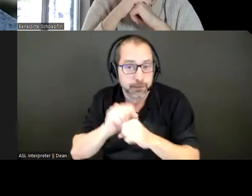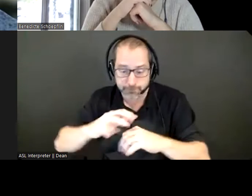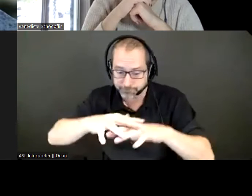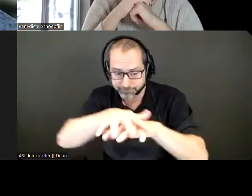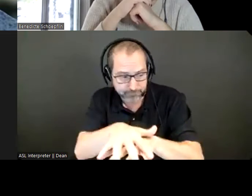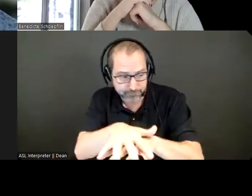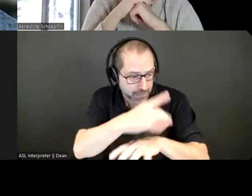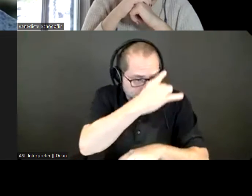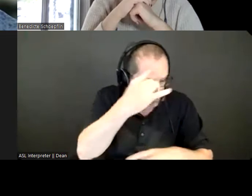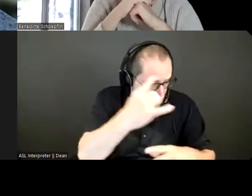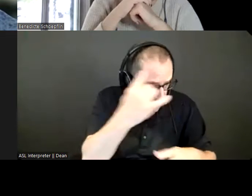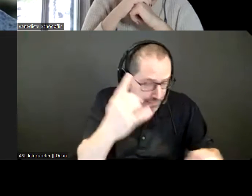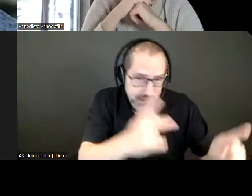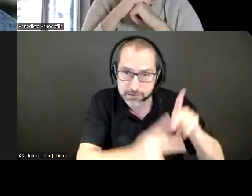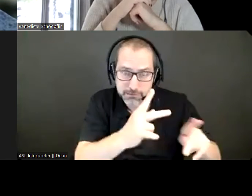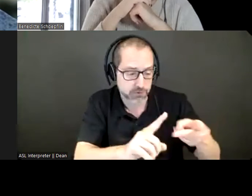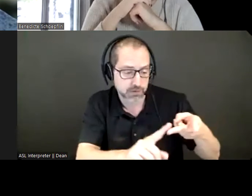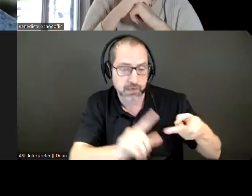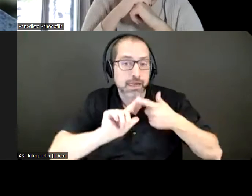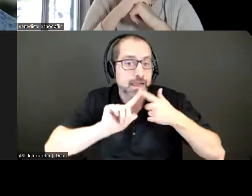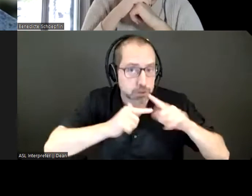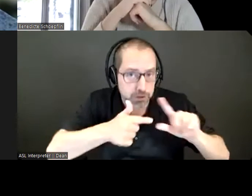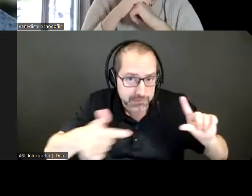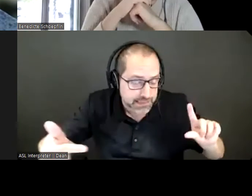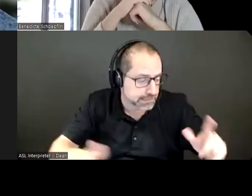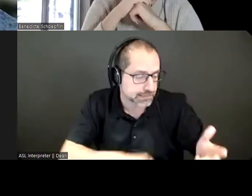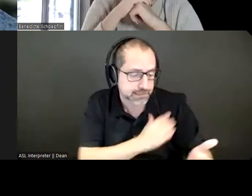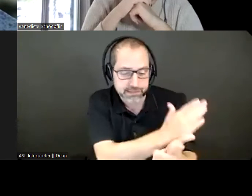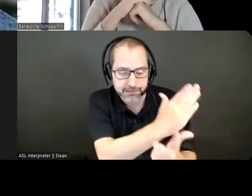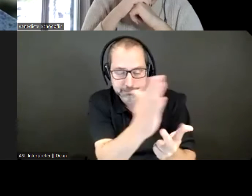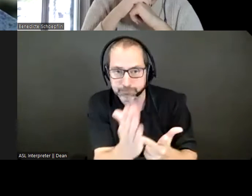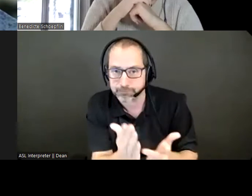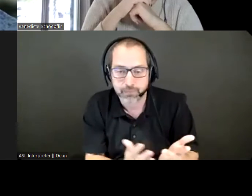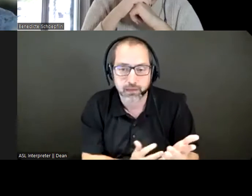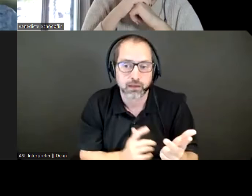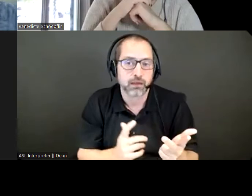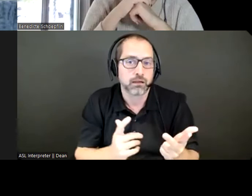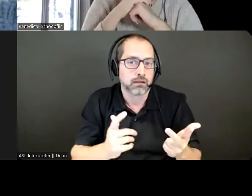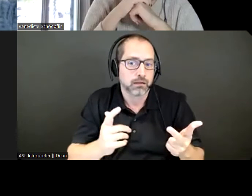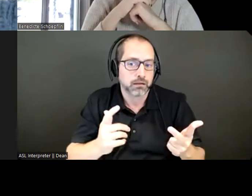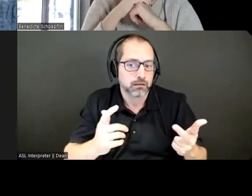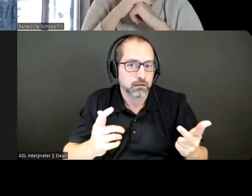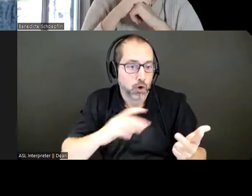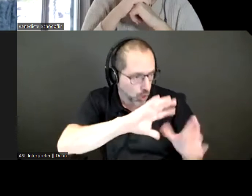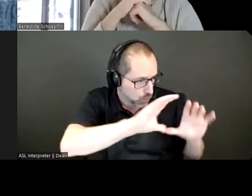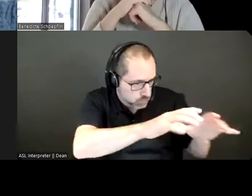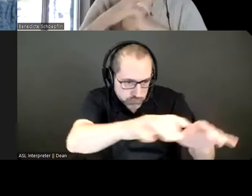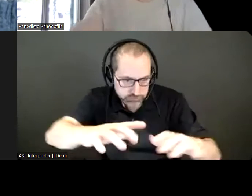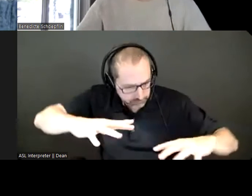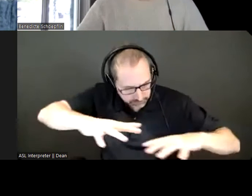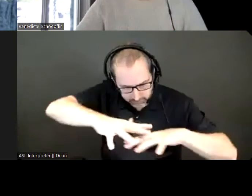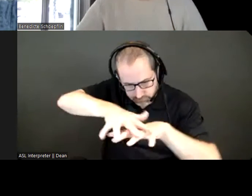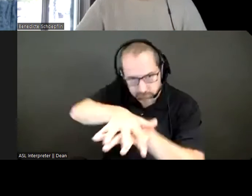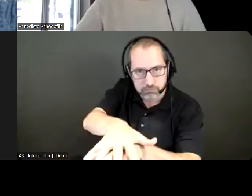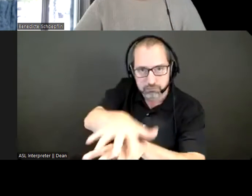Black communities and LGBT 2+ communities as well. So there is a lot of work